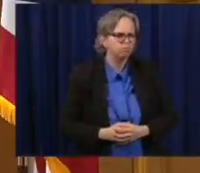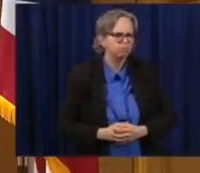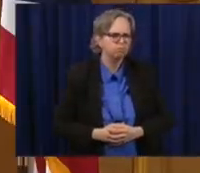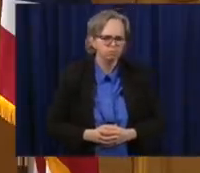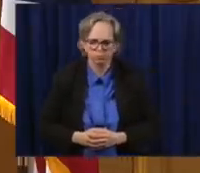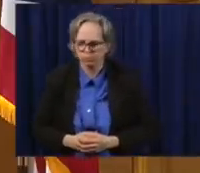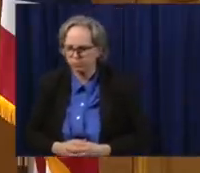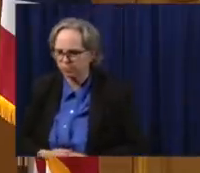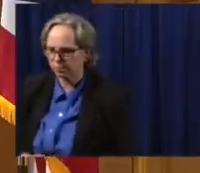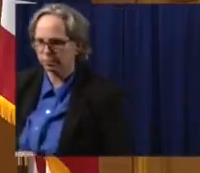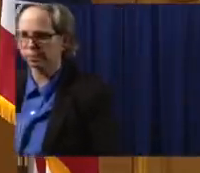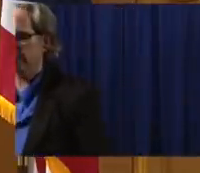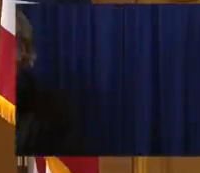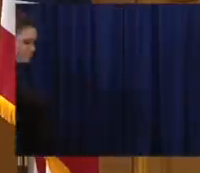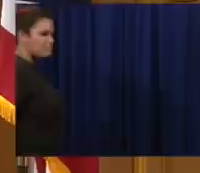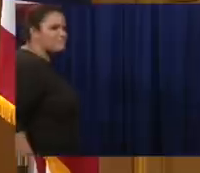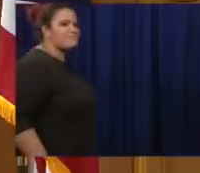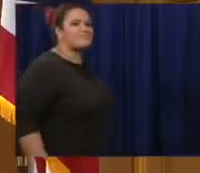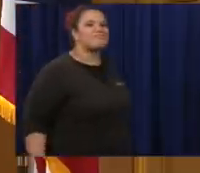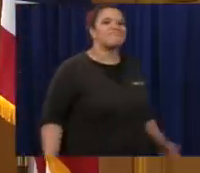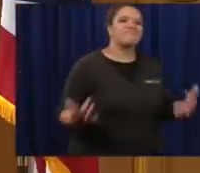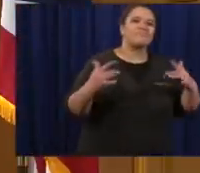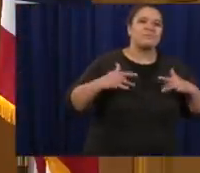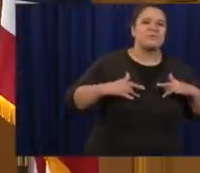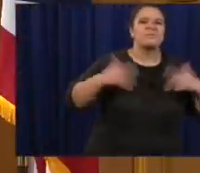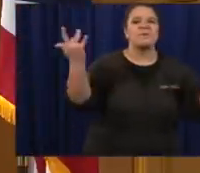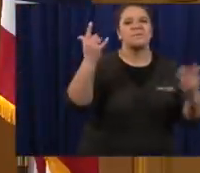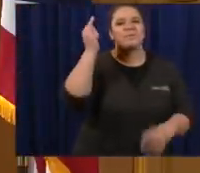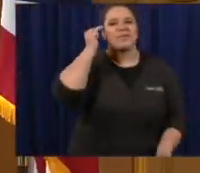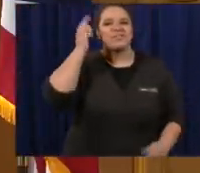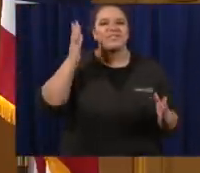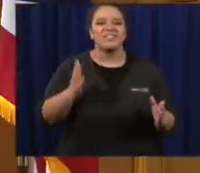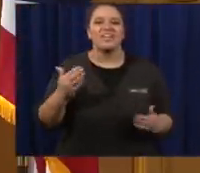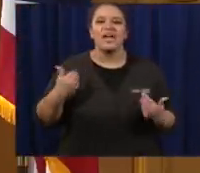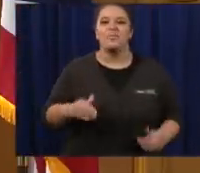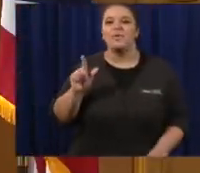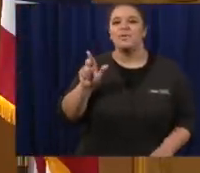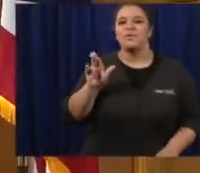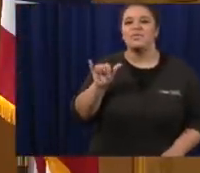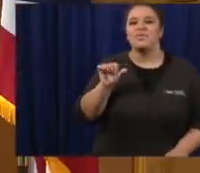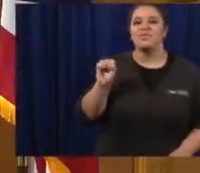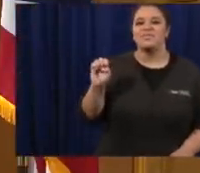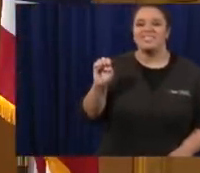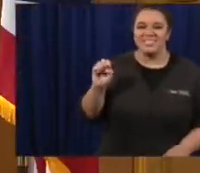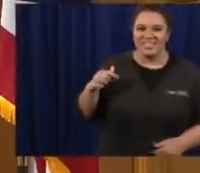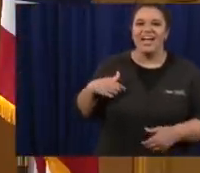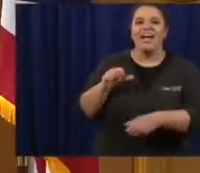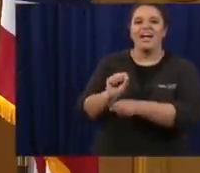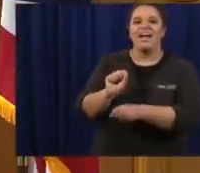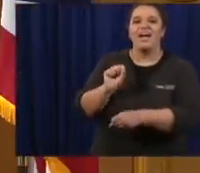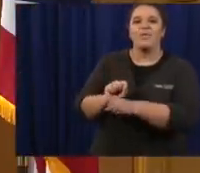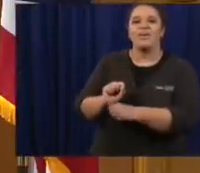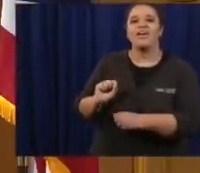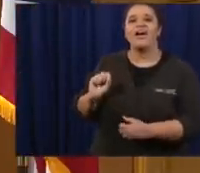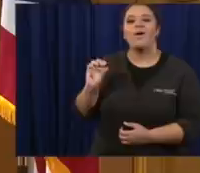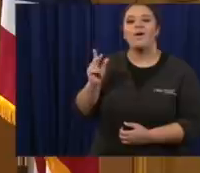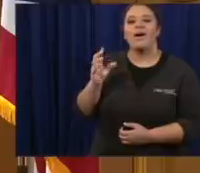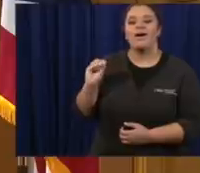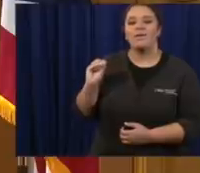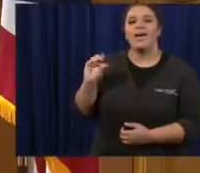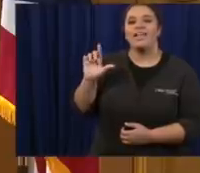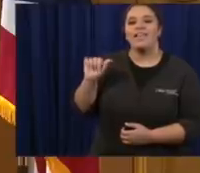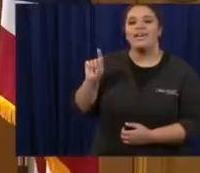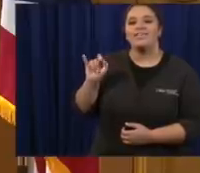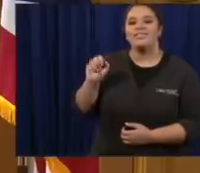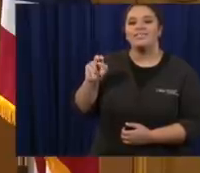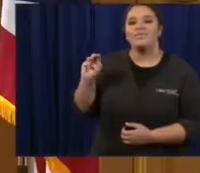Hola, Governor. This is Luis Gil with Ohio Latino TV. And this question is in reference of, going to the new